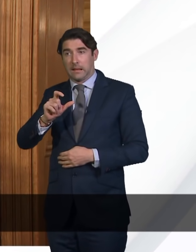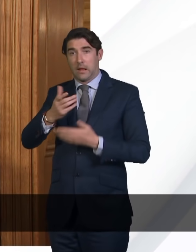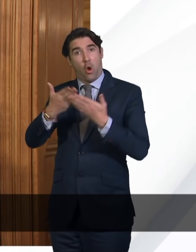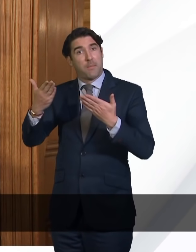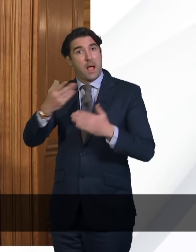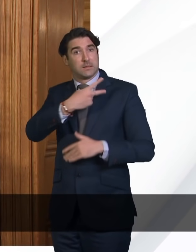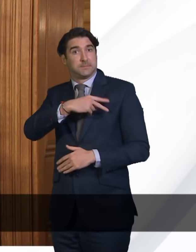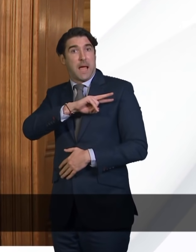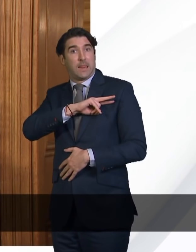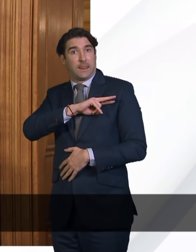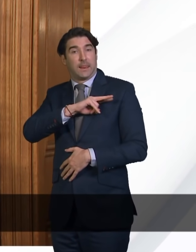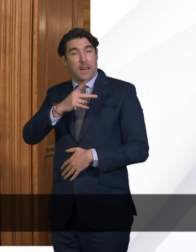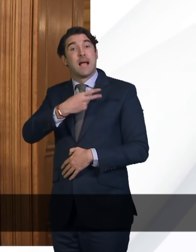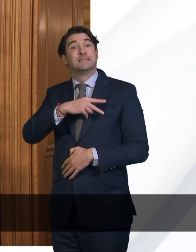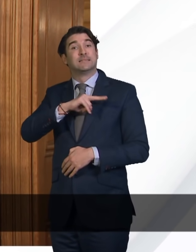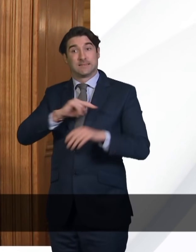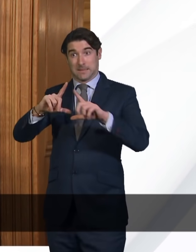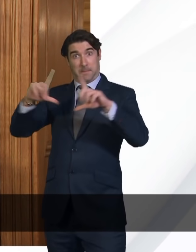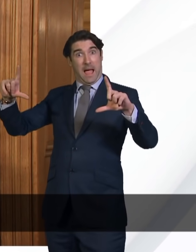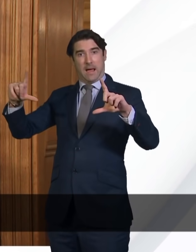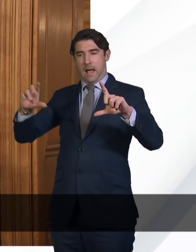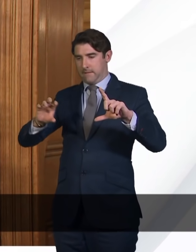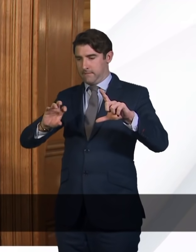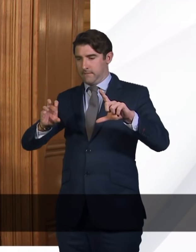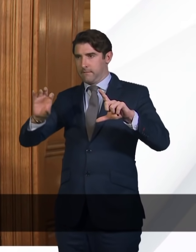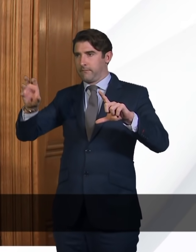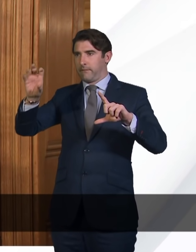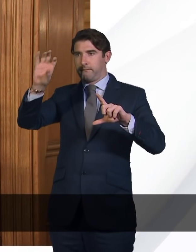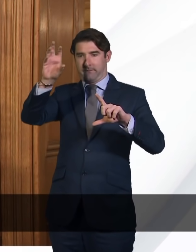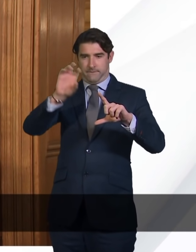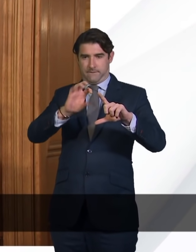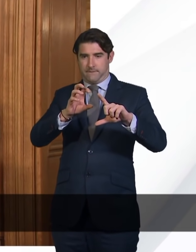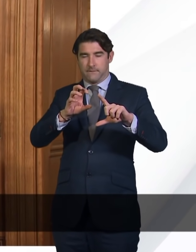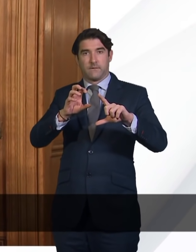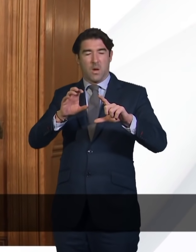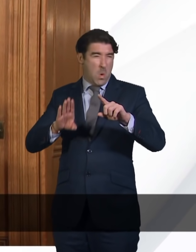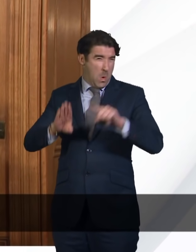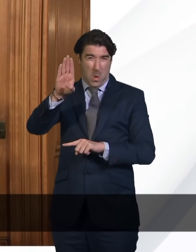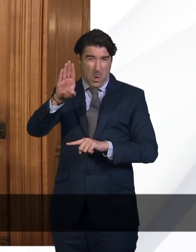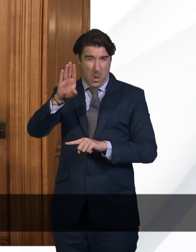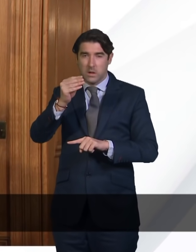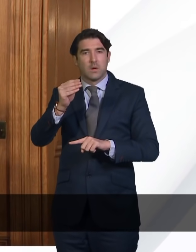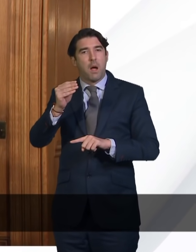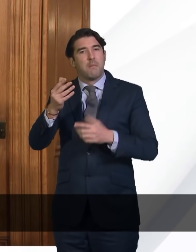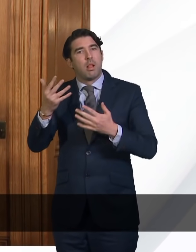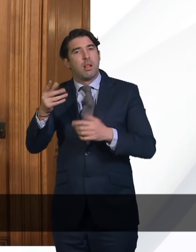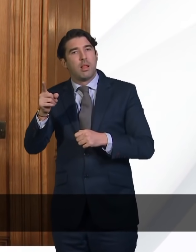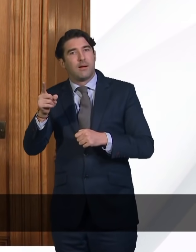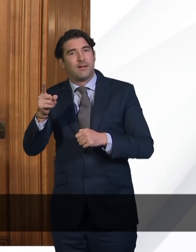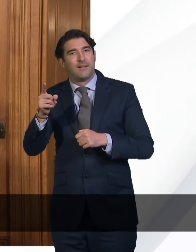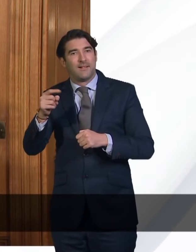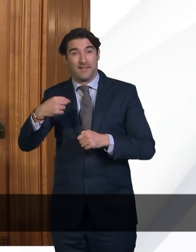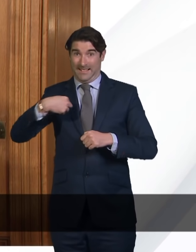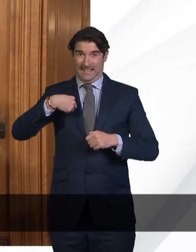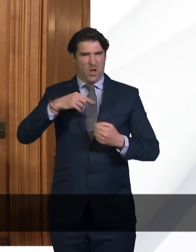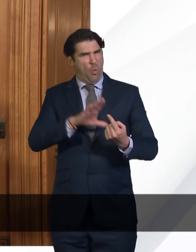it is possible that in this next stage of the epidemic here, we will have a pattern more like that, where it is more highly concentrated